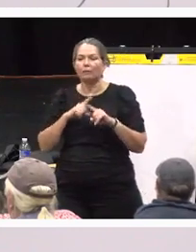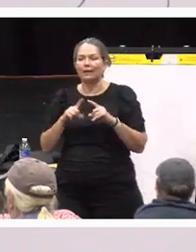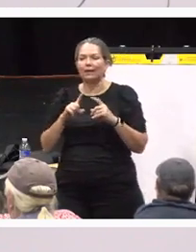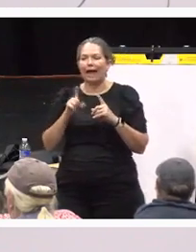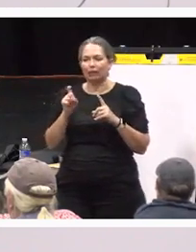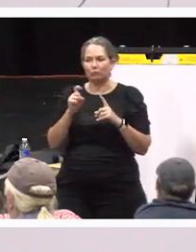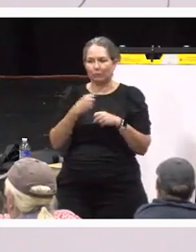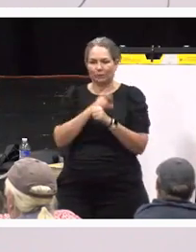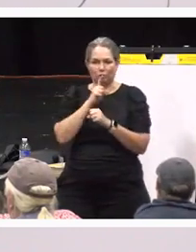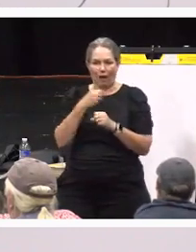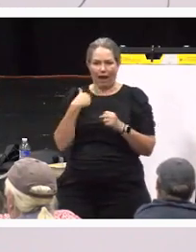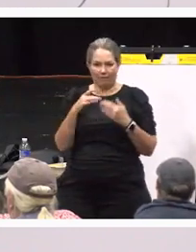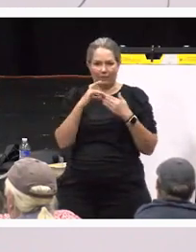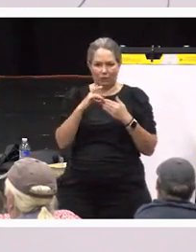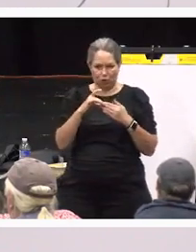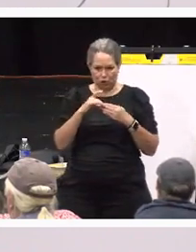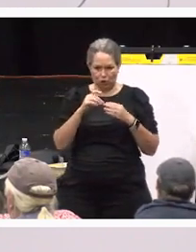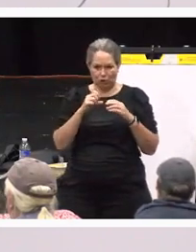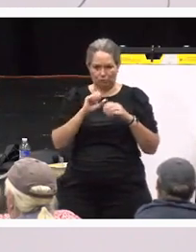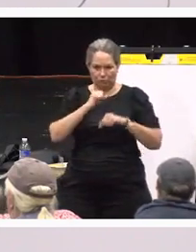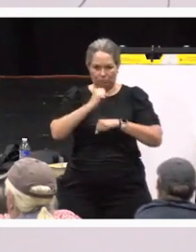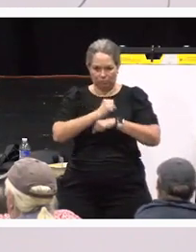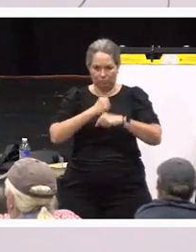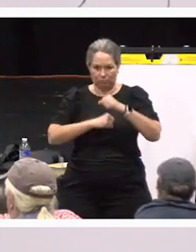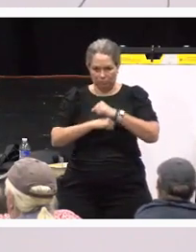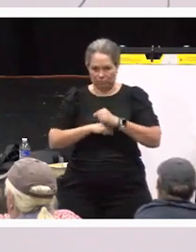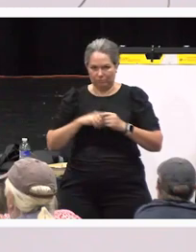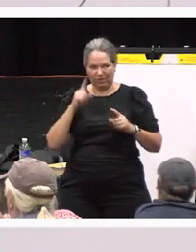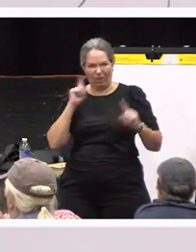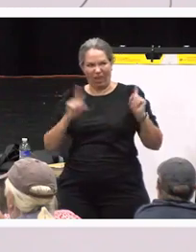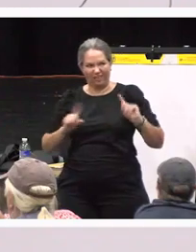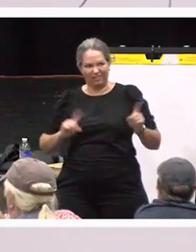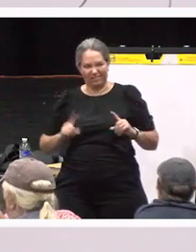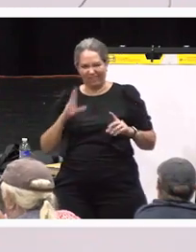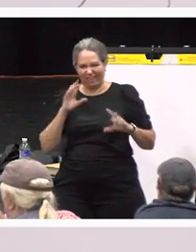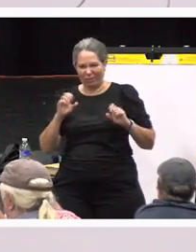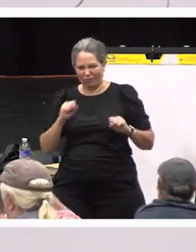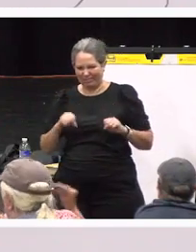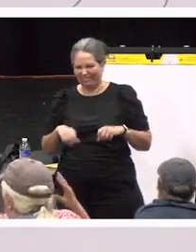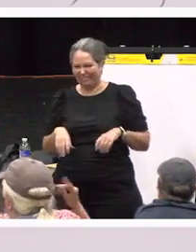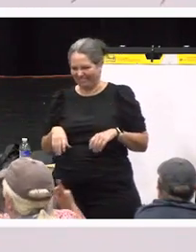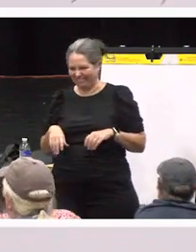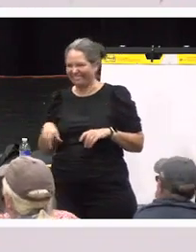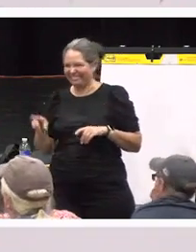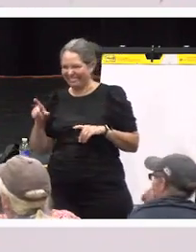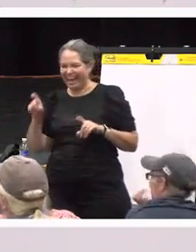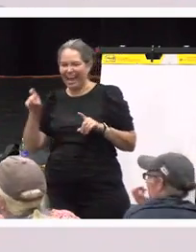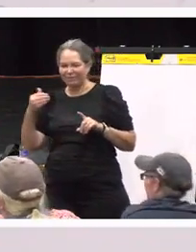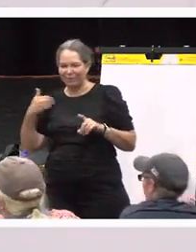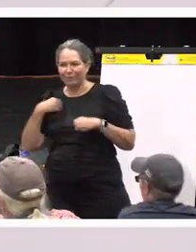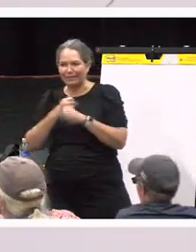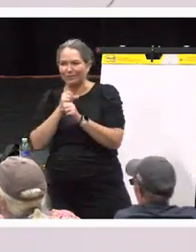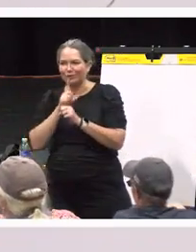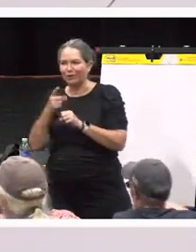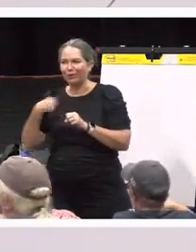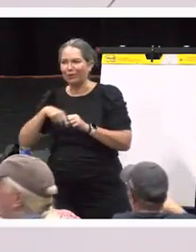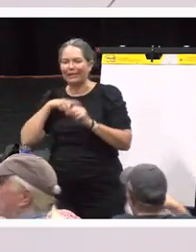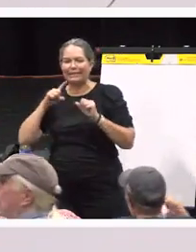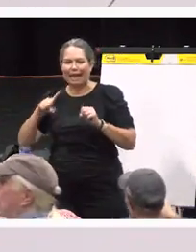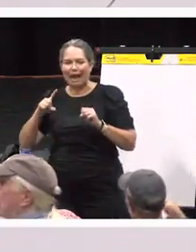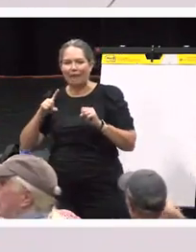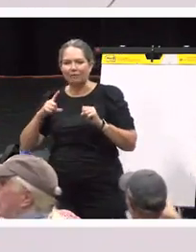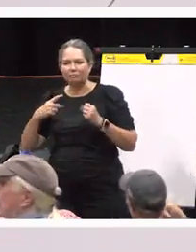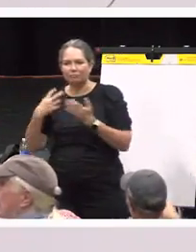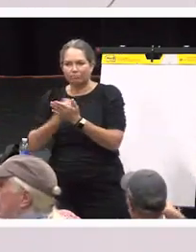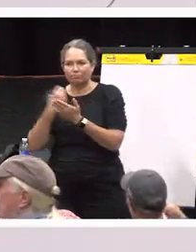happen, which is the priority number one. And number two is that the squeaky wheel gets the grease. We need to be able to be loud and advocate